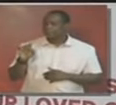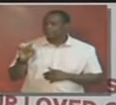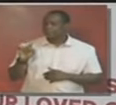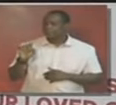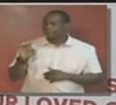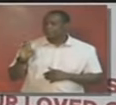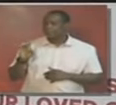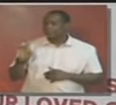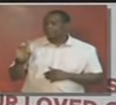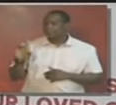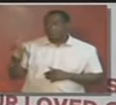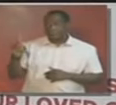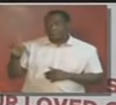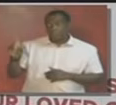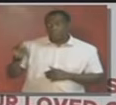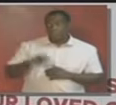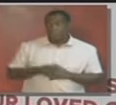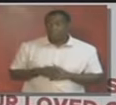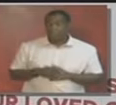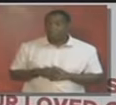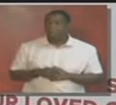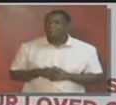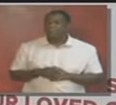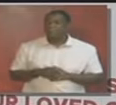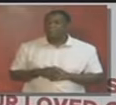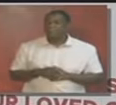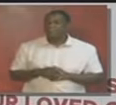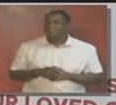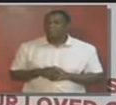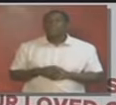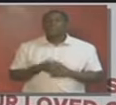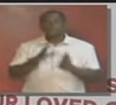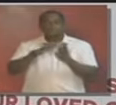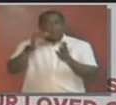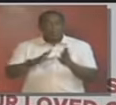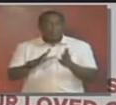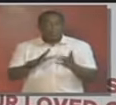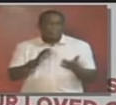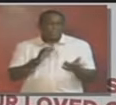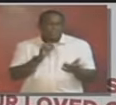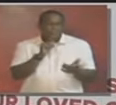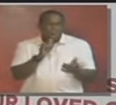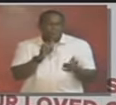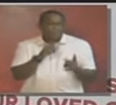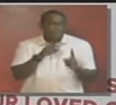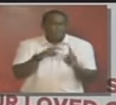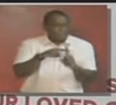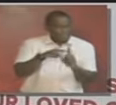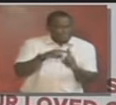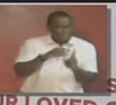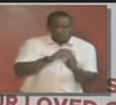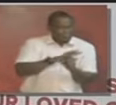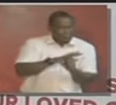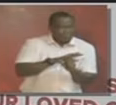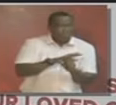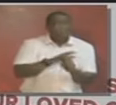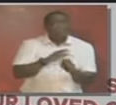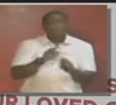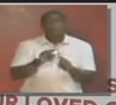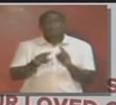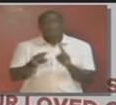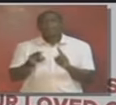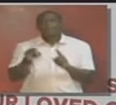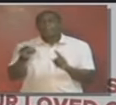COVID positive, but are contacts, I would leave the response to that to the Chief Medical Officer or to the